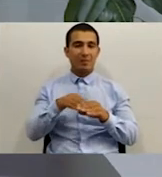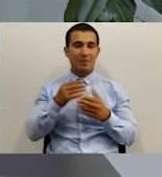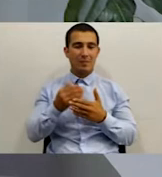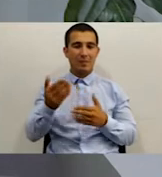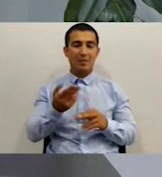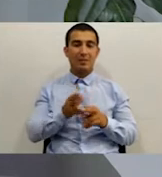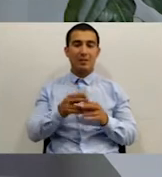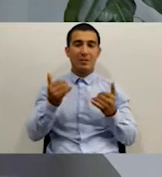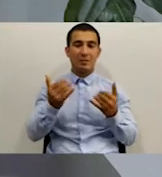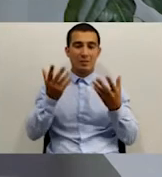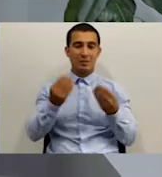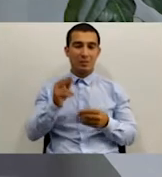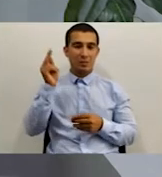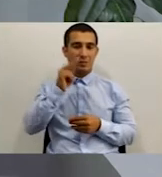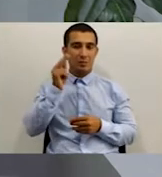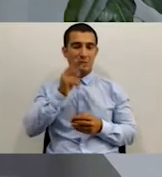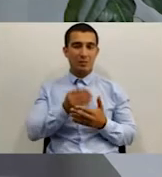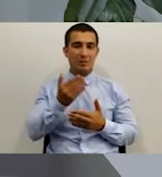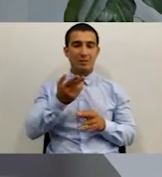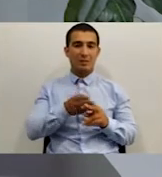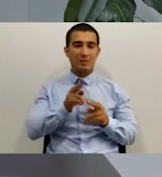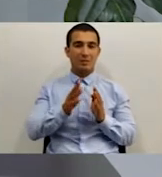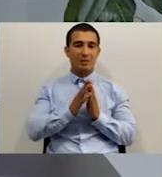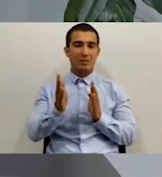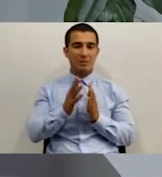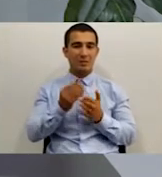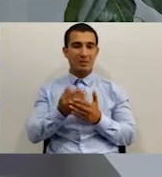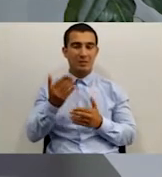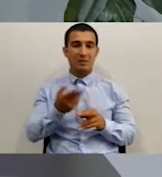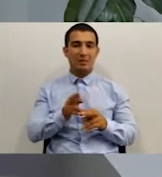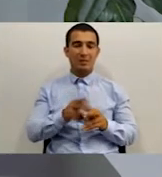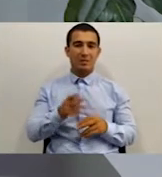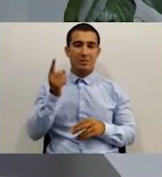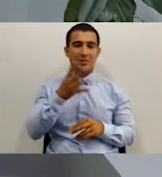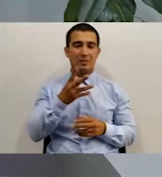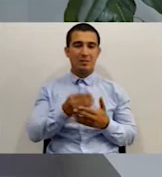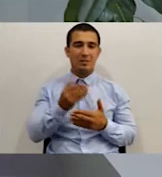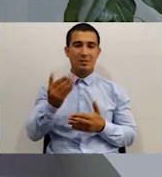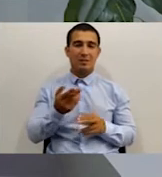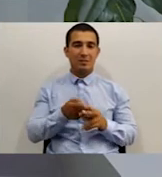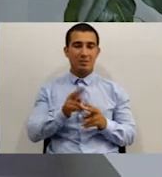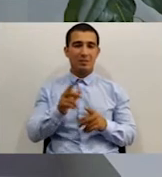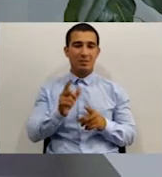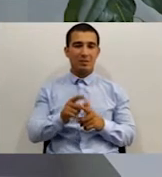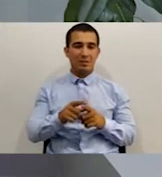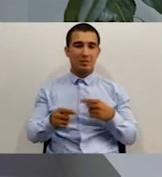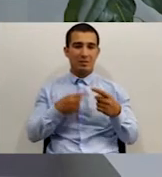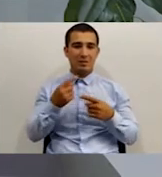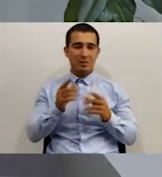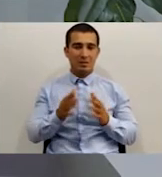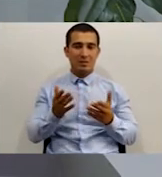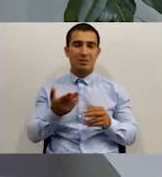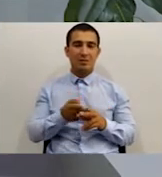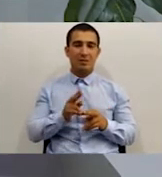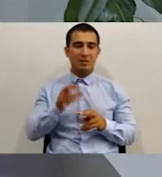edi. Bugungi o'rganadigan kutubxonamiz bu turtli kutubxonasi